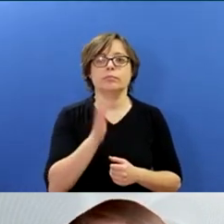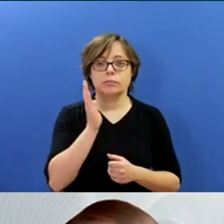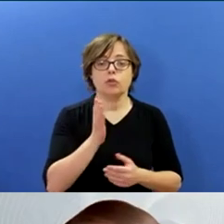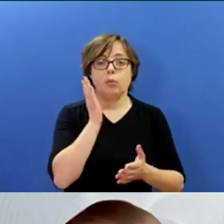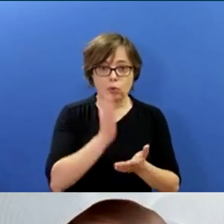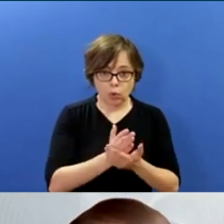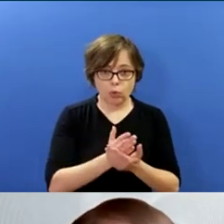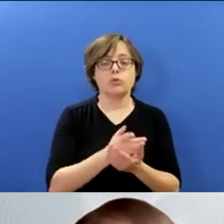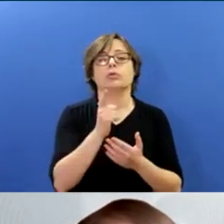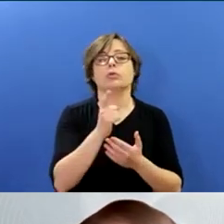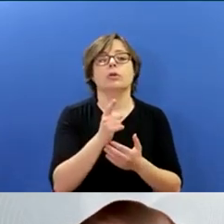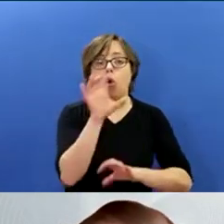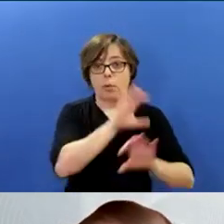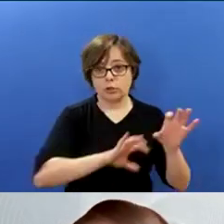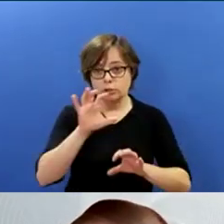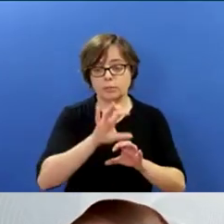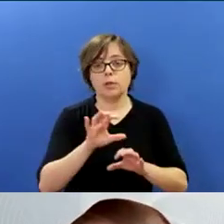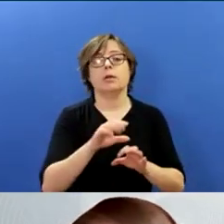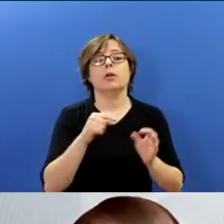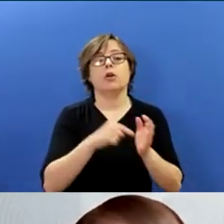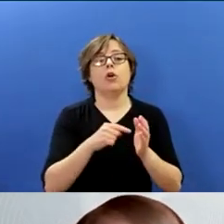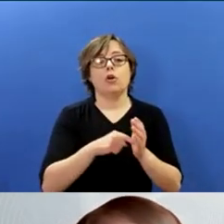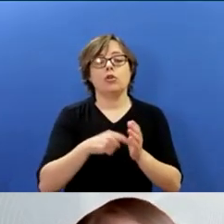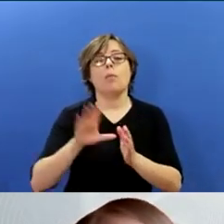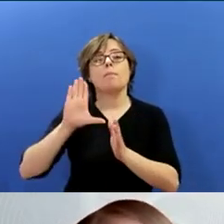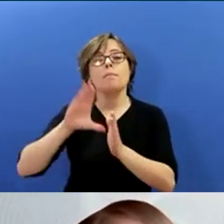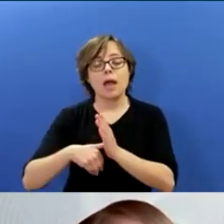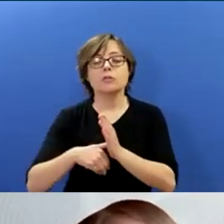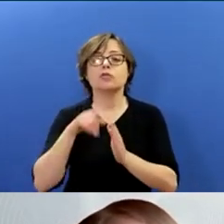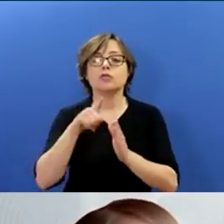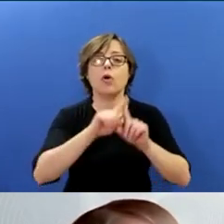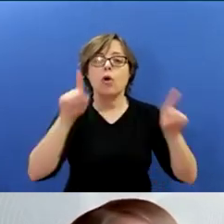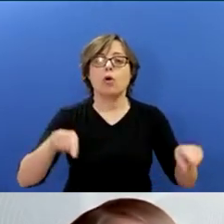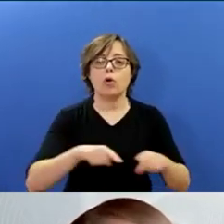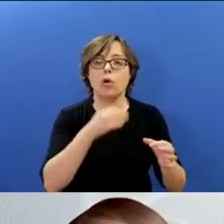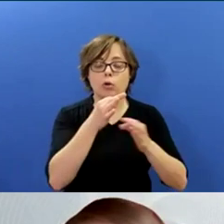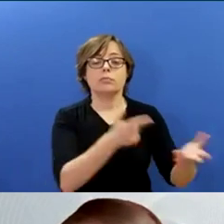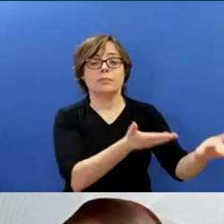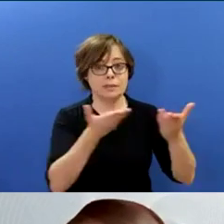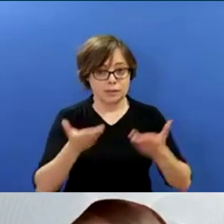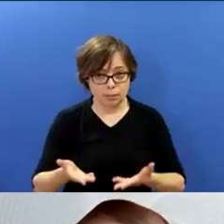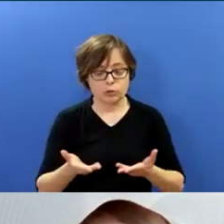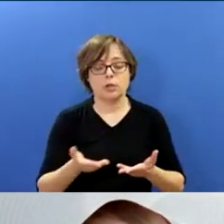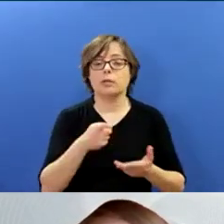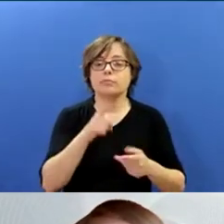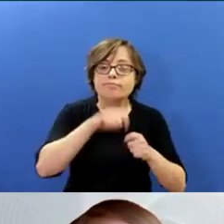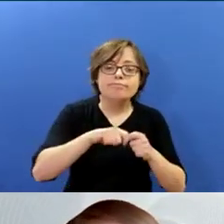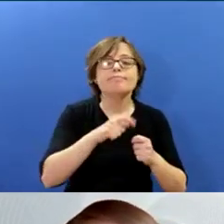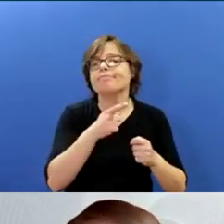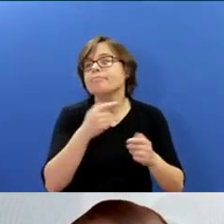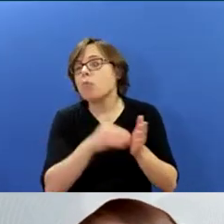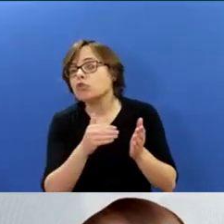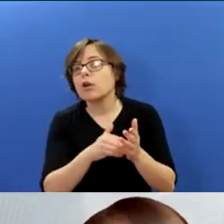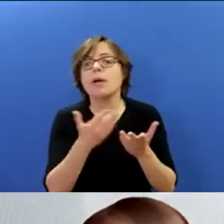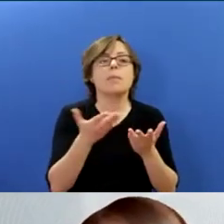help of online questionnaires, we determined their needs and ideas, for example, whether they were already planning a measure, where they saw